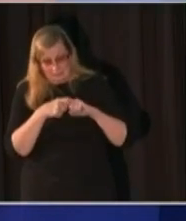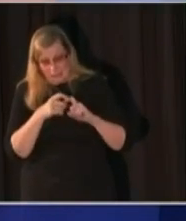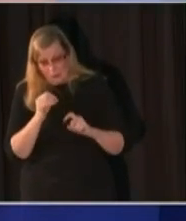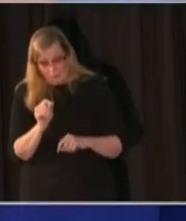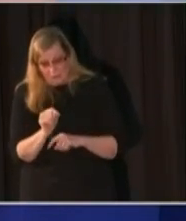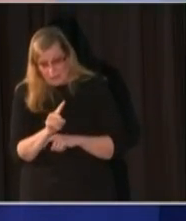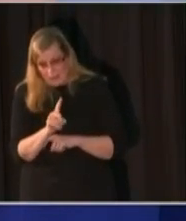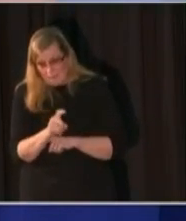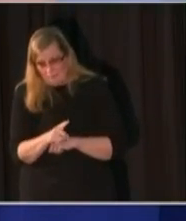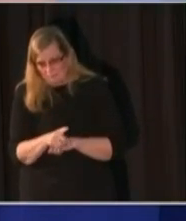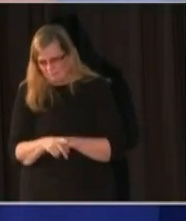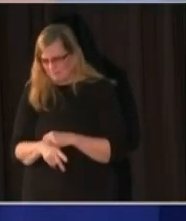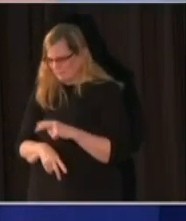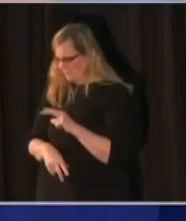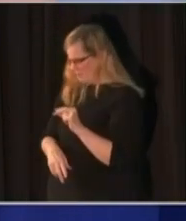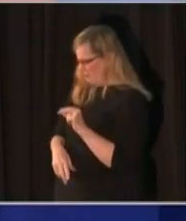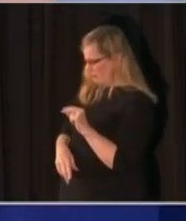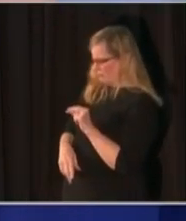No.